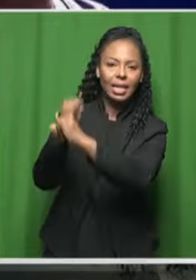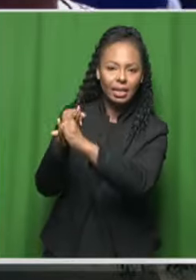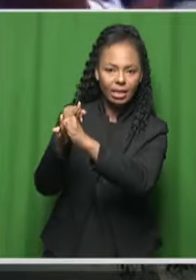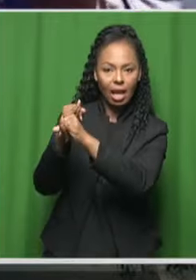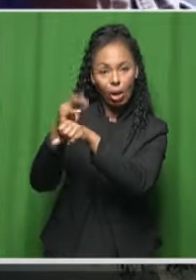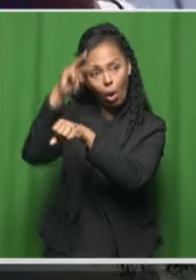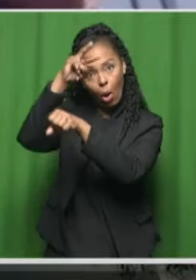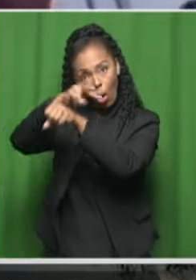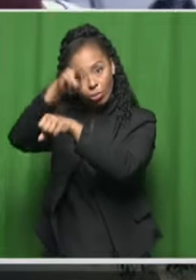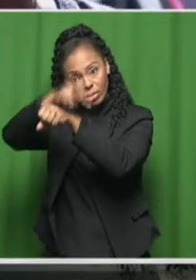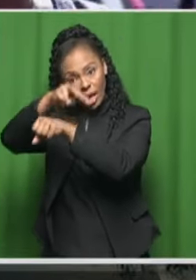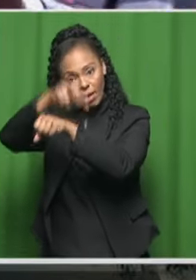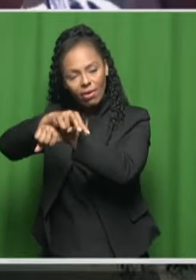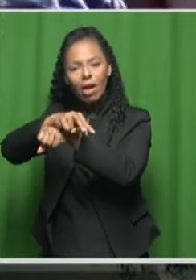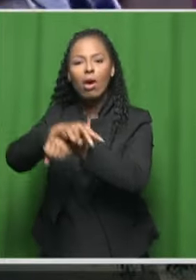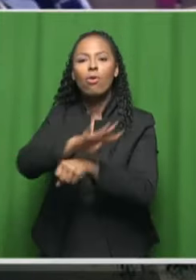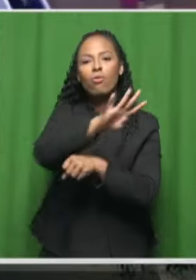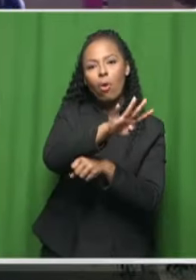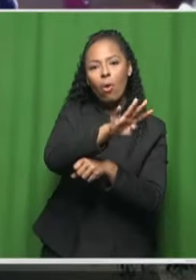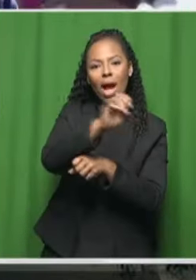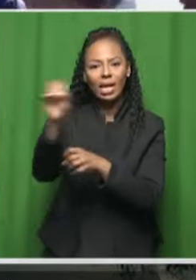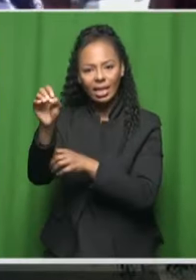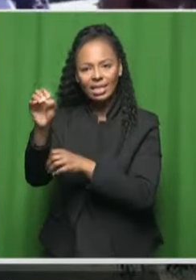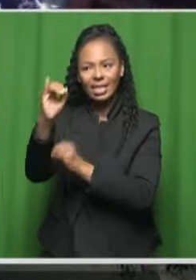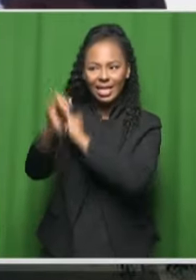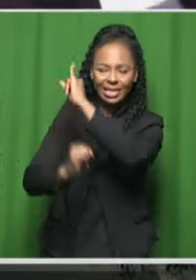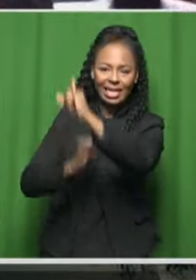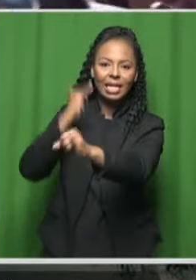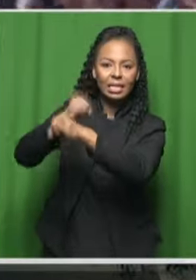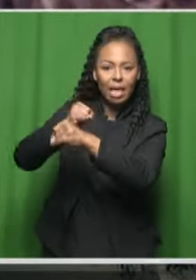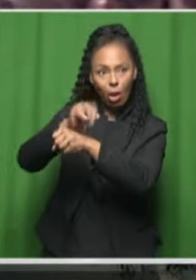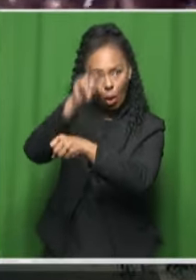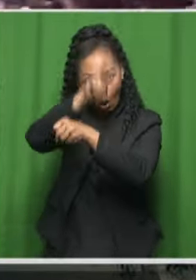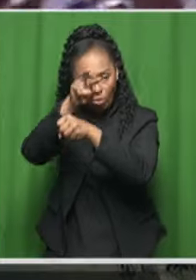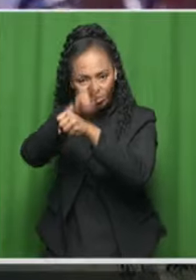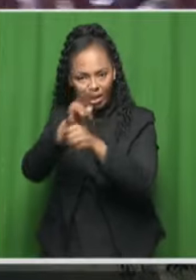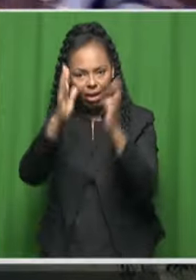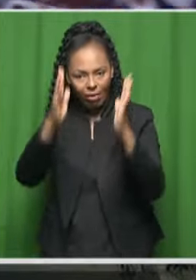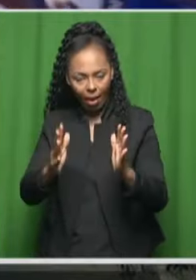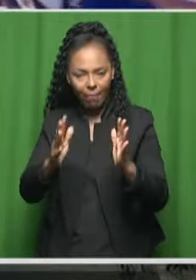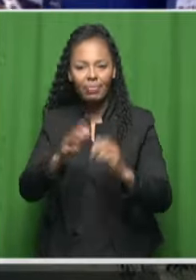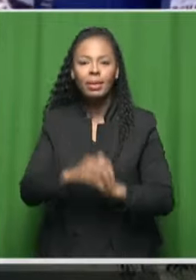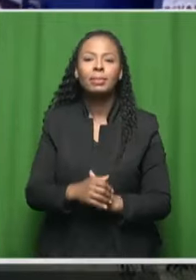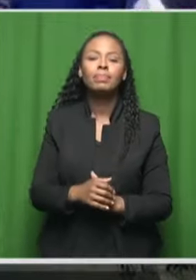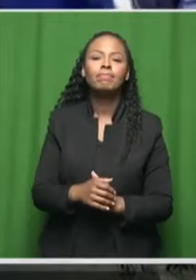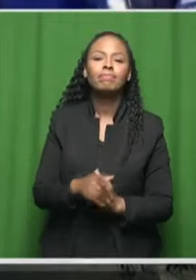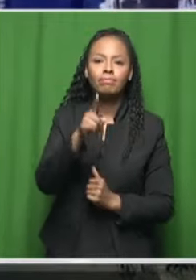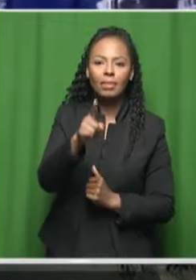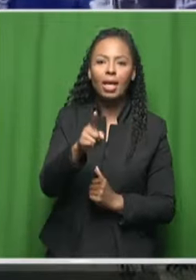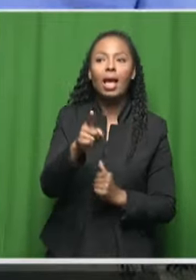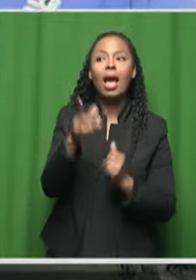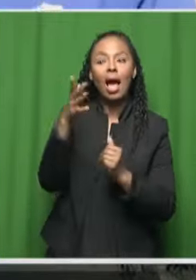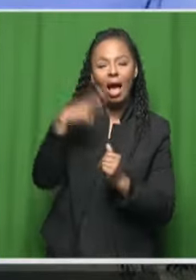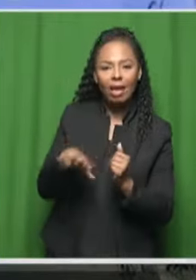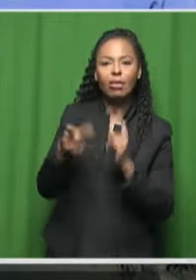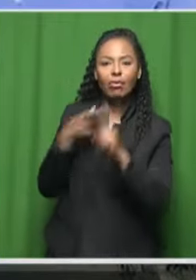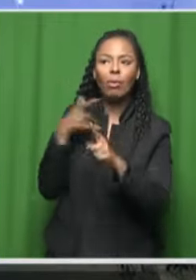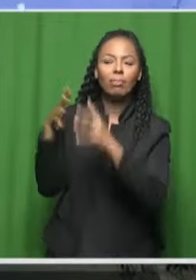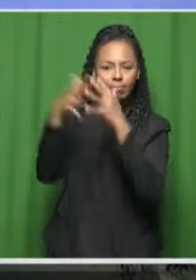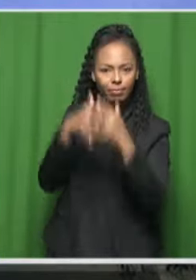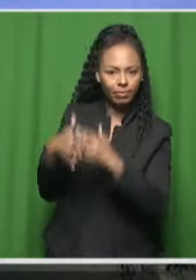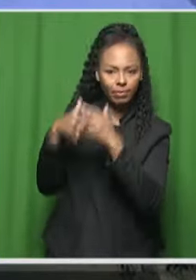observers, we have almost 400 international observers, of which 46 from the United States of America and